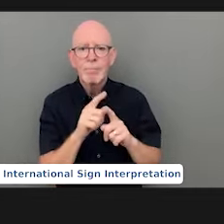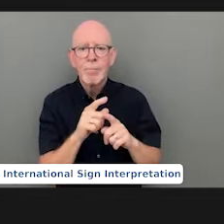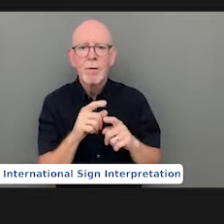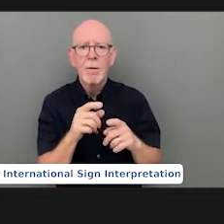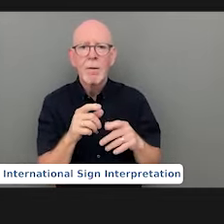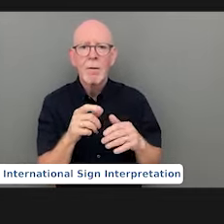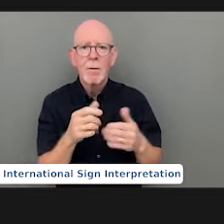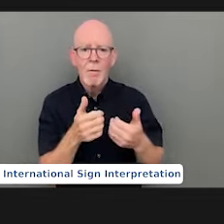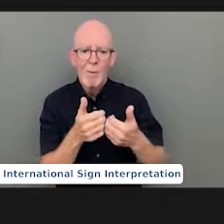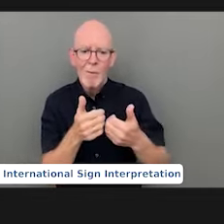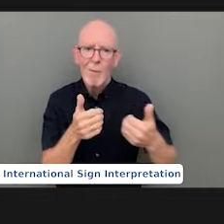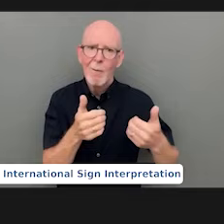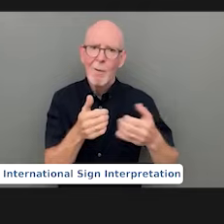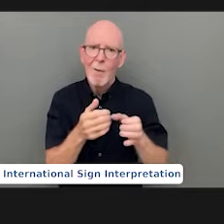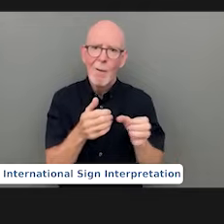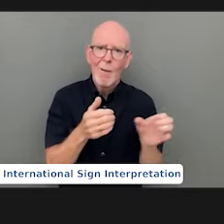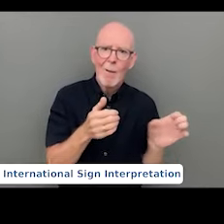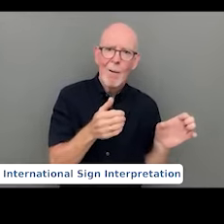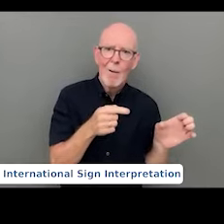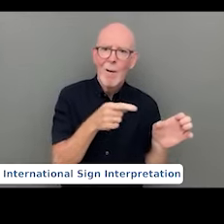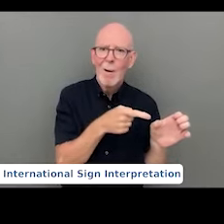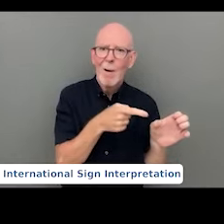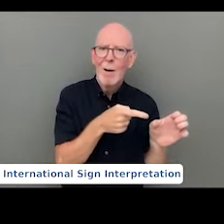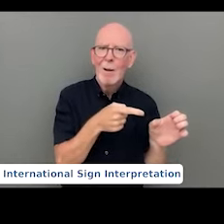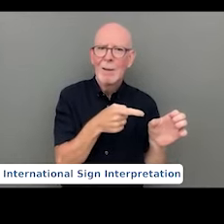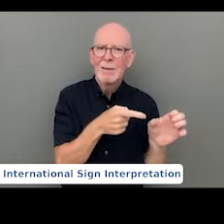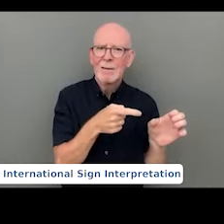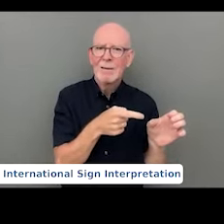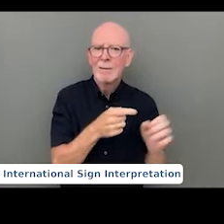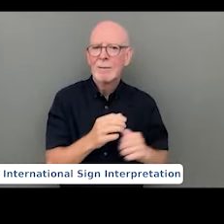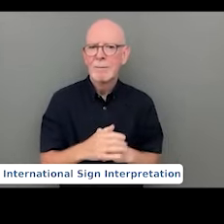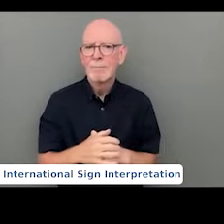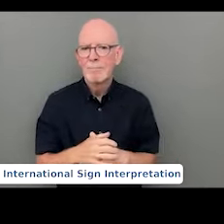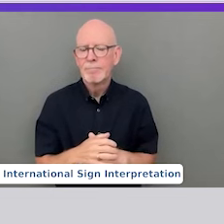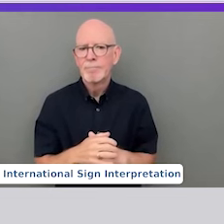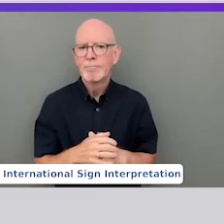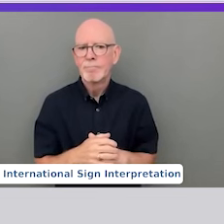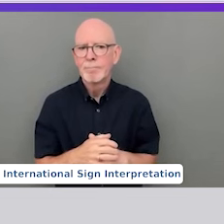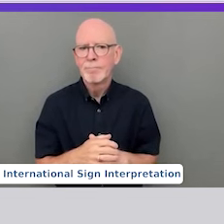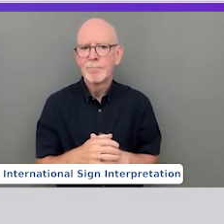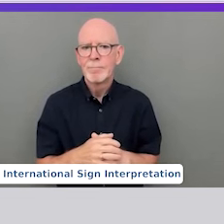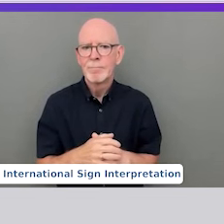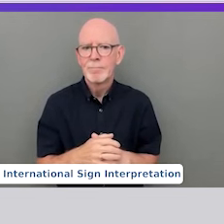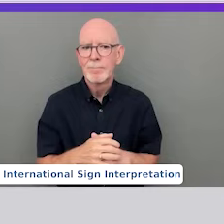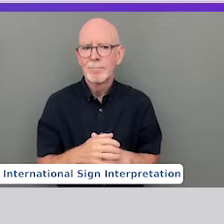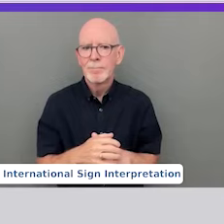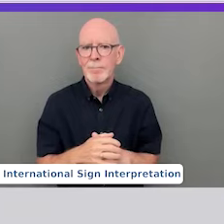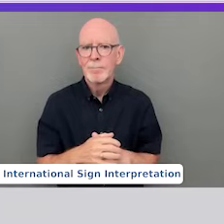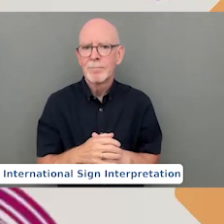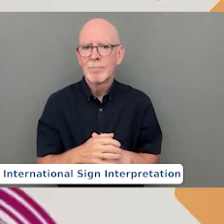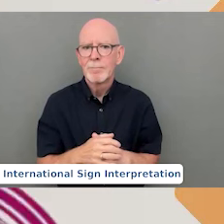first of all, may I start with a brief introduction of my organization, or the